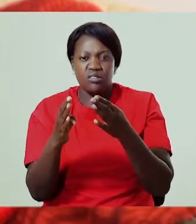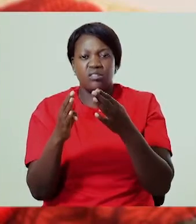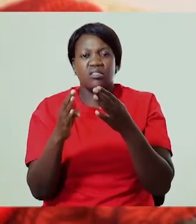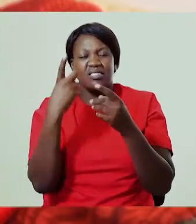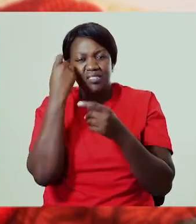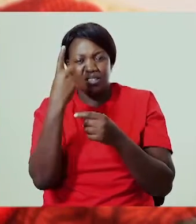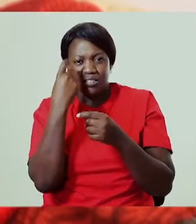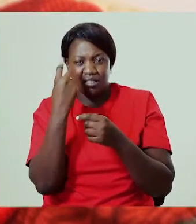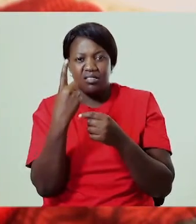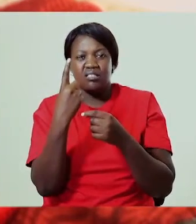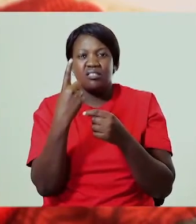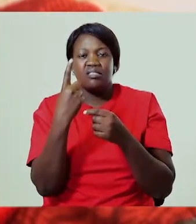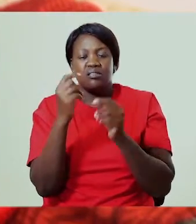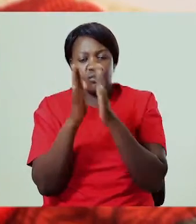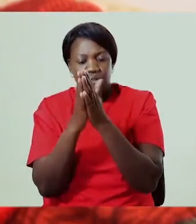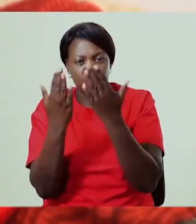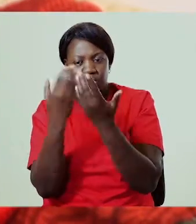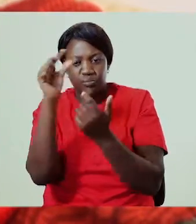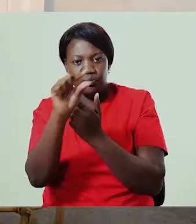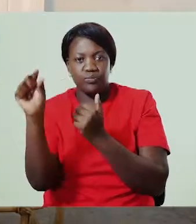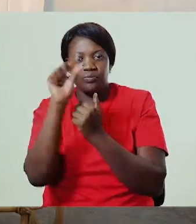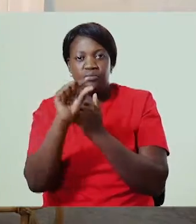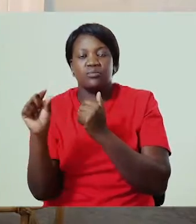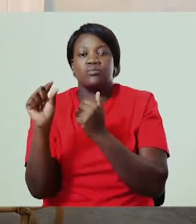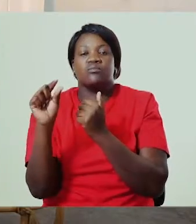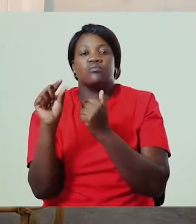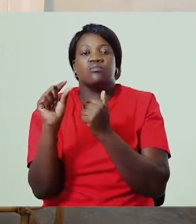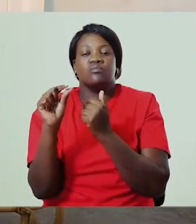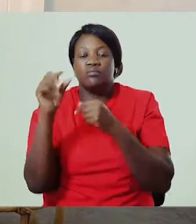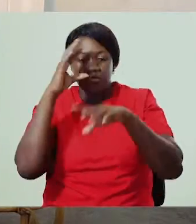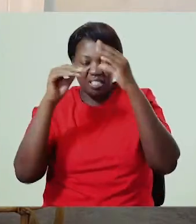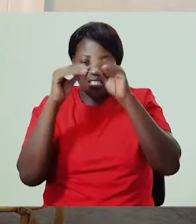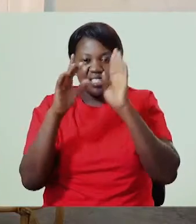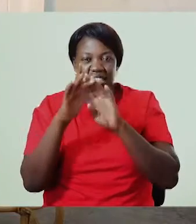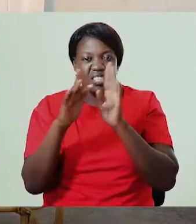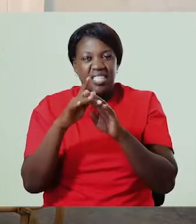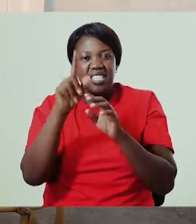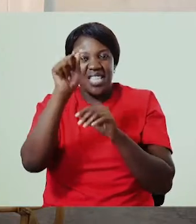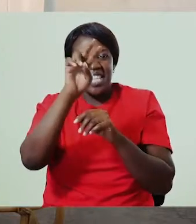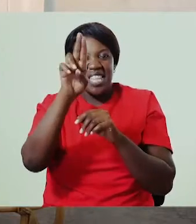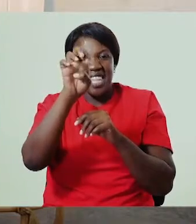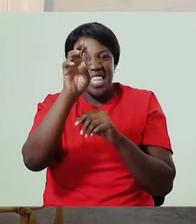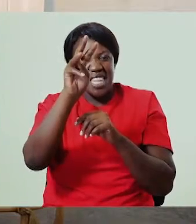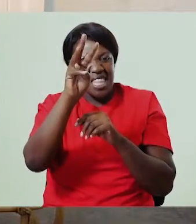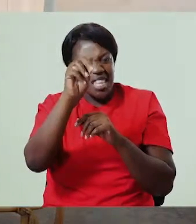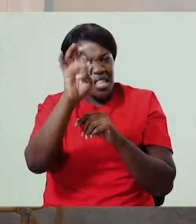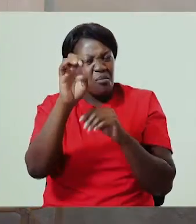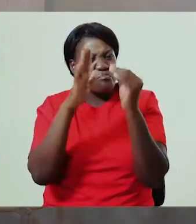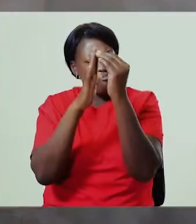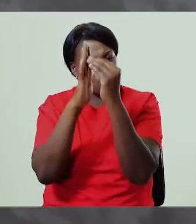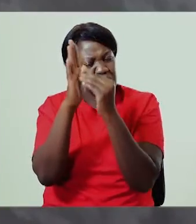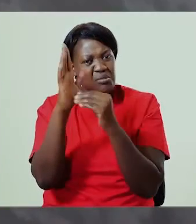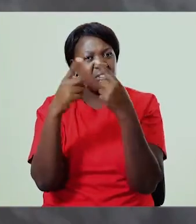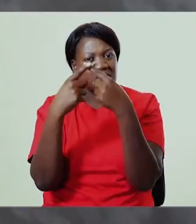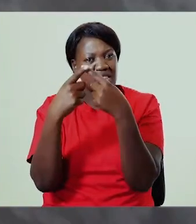your understanding of literary terms. You learned about the theme, point of view, and style